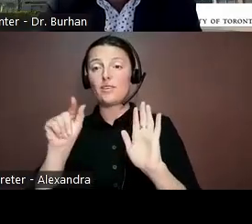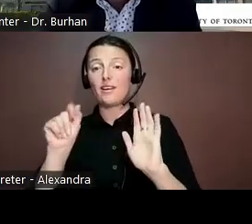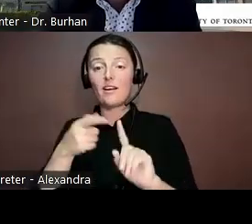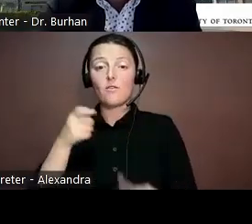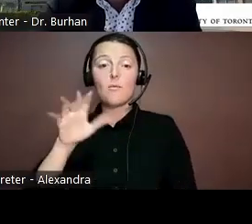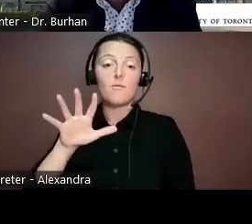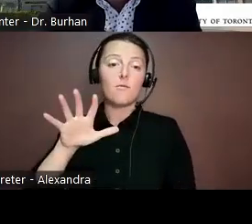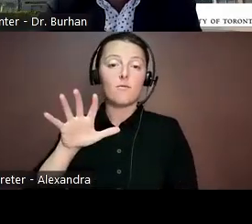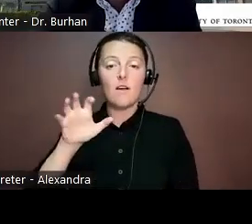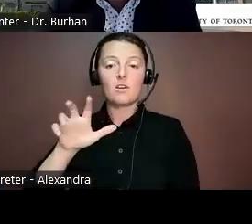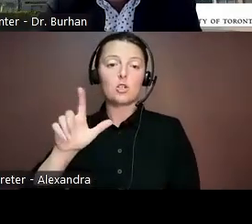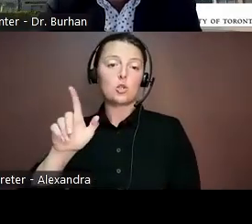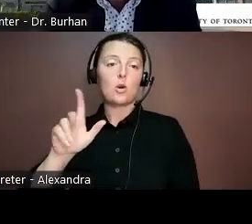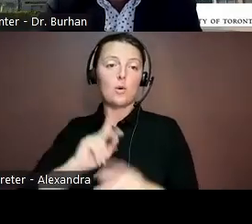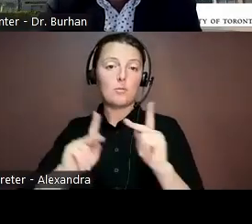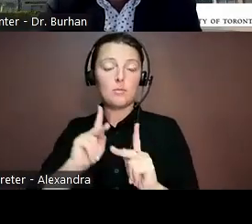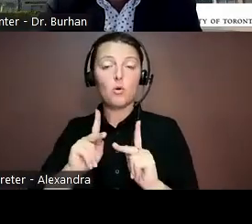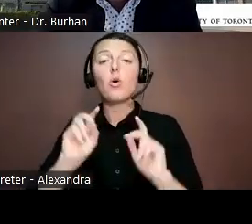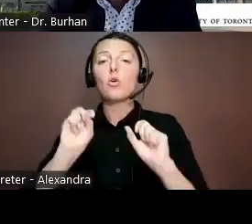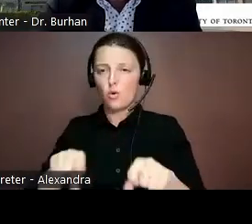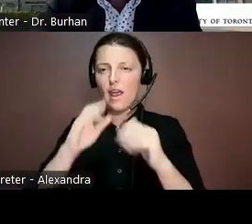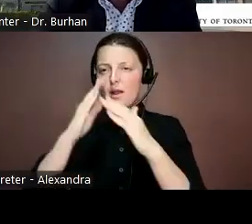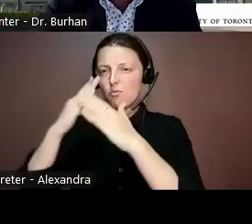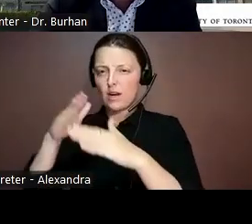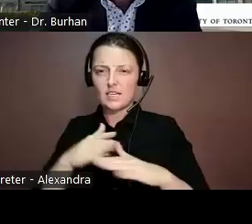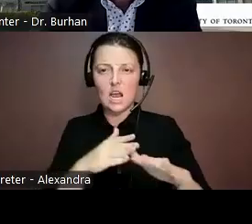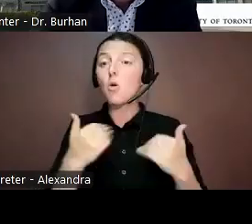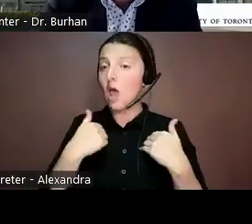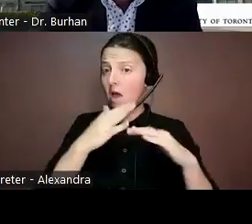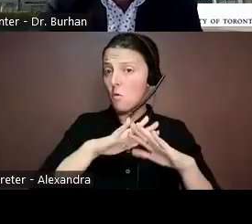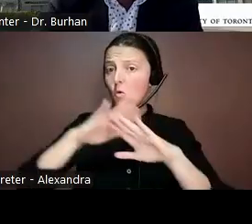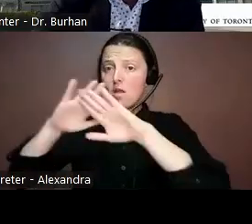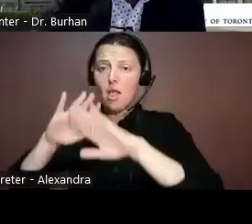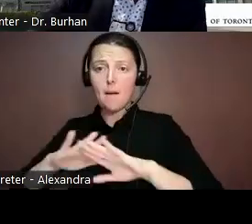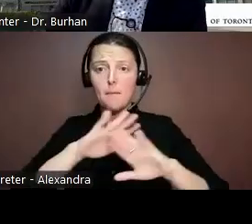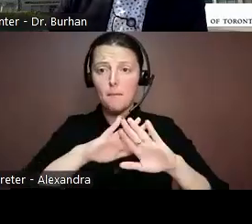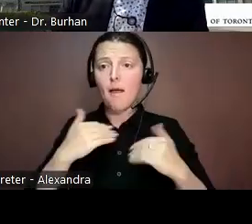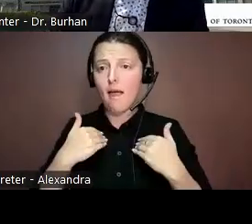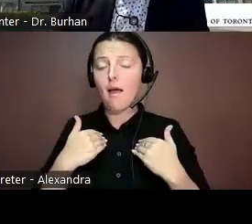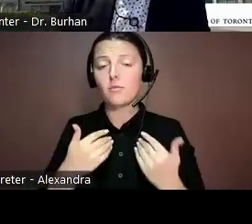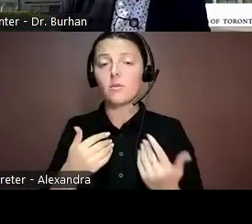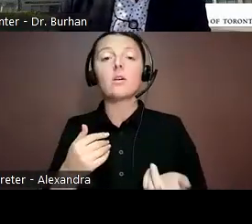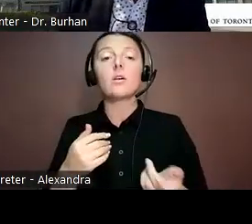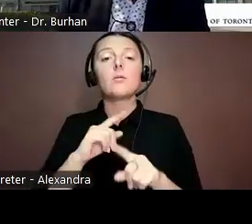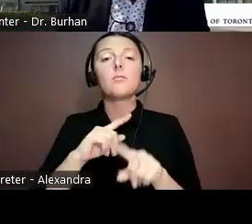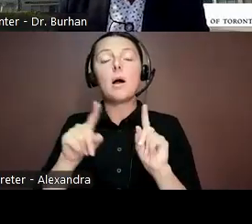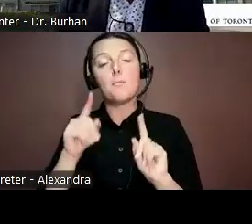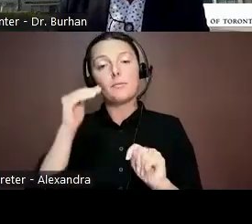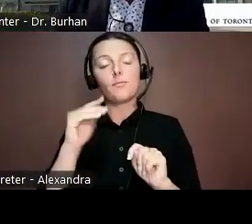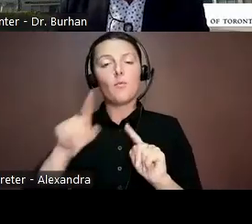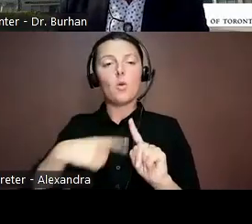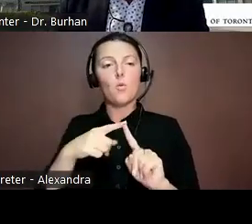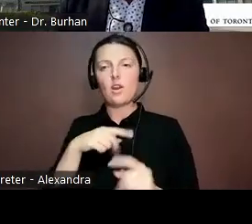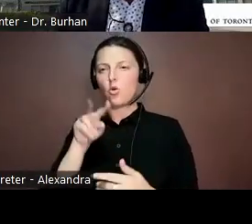down, and there's definitely overlap in the middle, but the motor component, the cognitive component. So when you look at what they identified